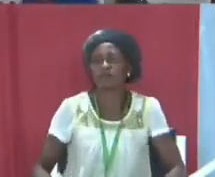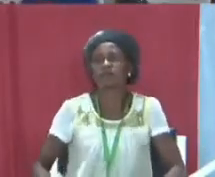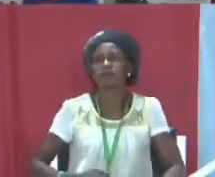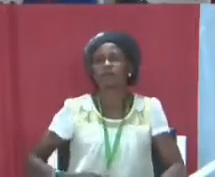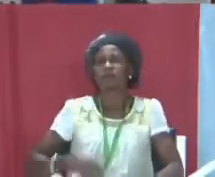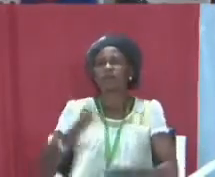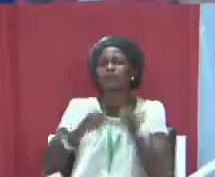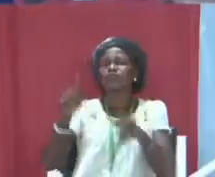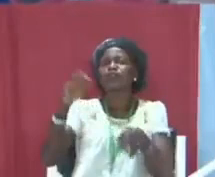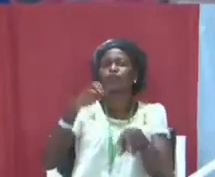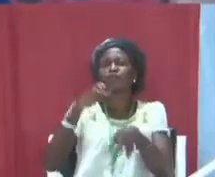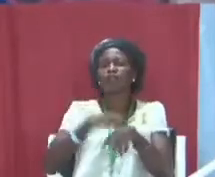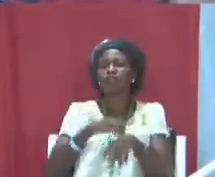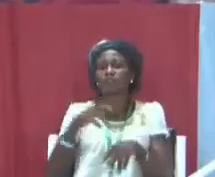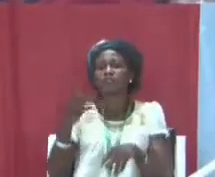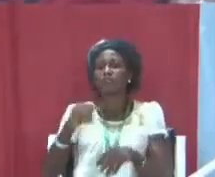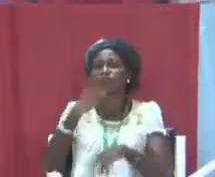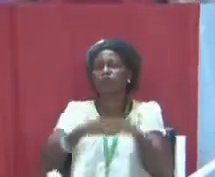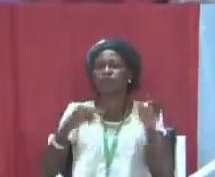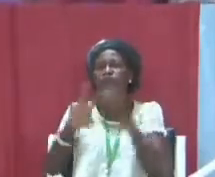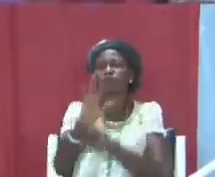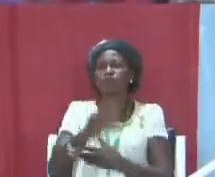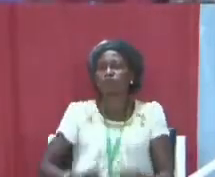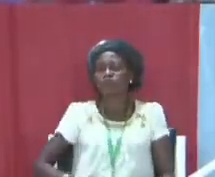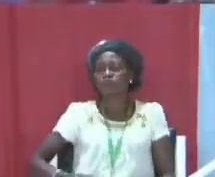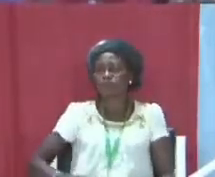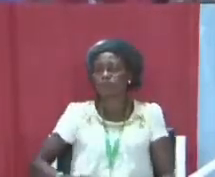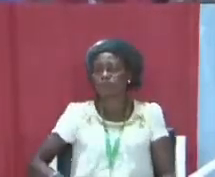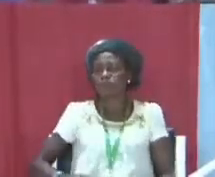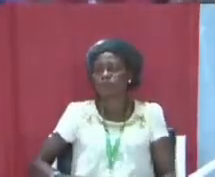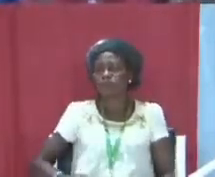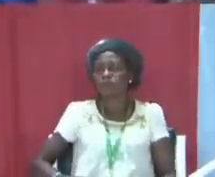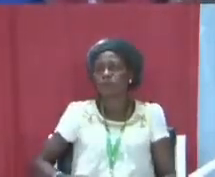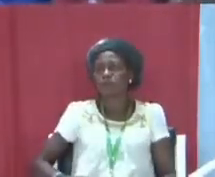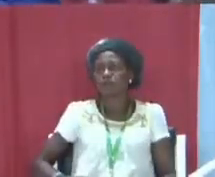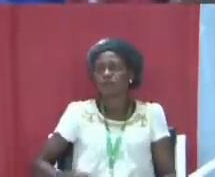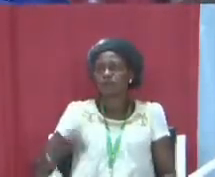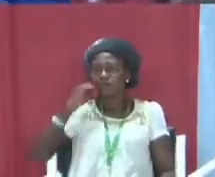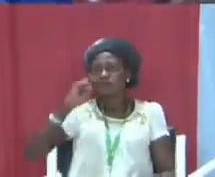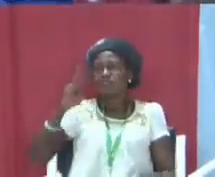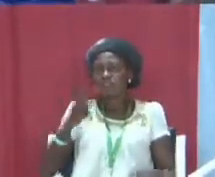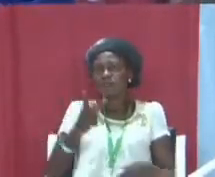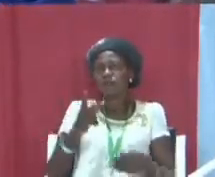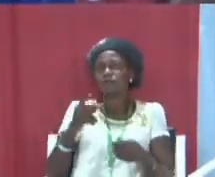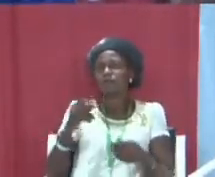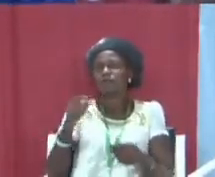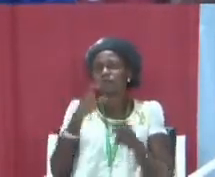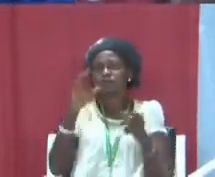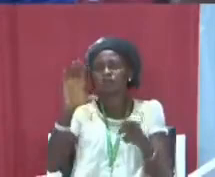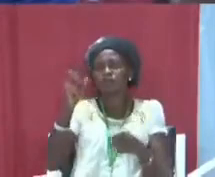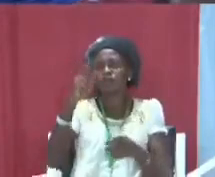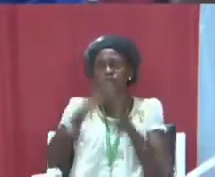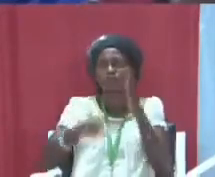If you look at the call of God, in 2 Chronicles chapter 7, verse 14,